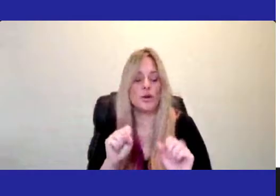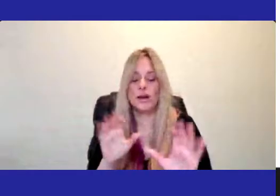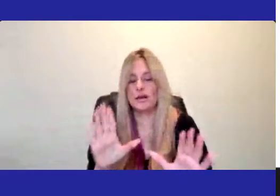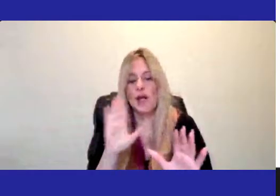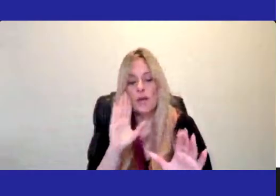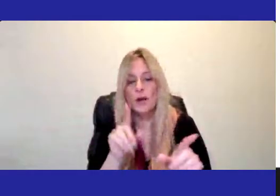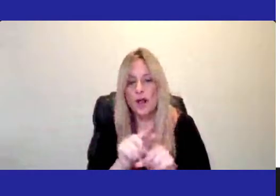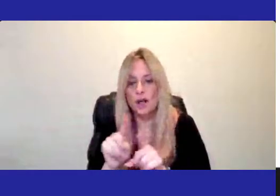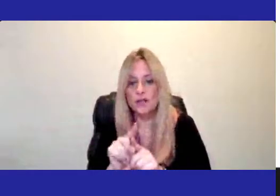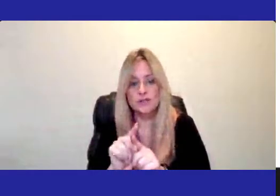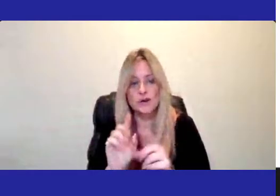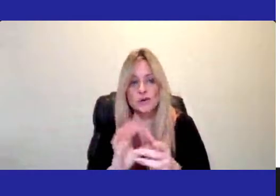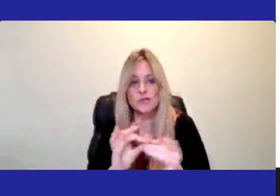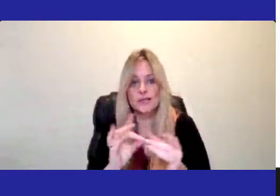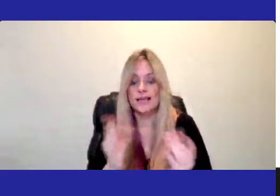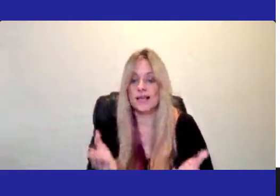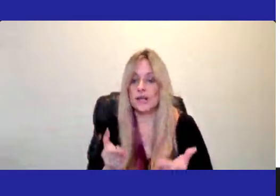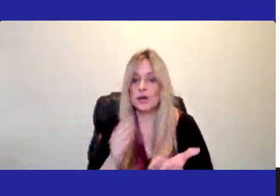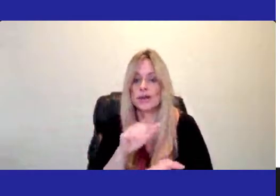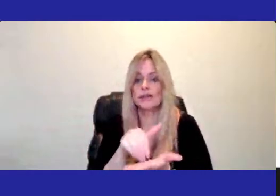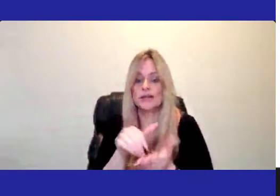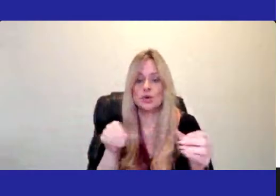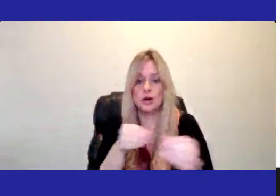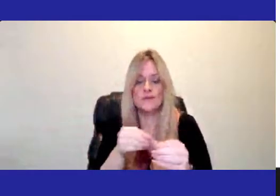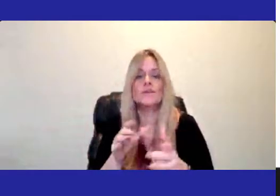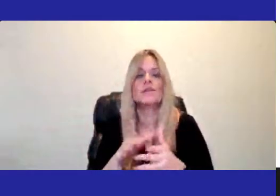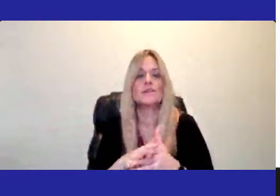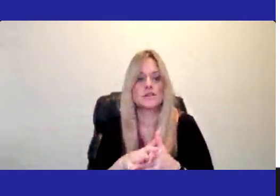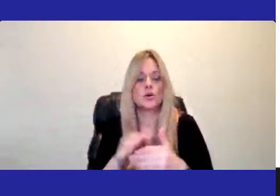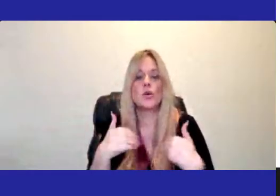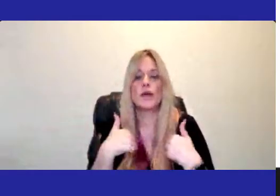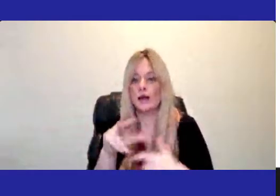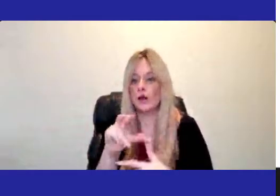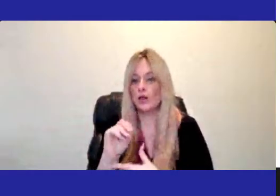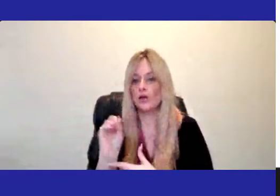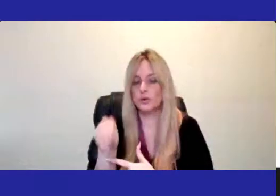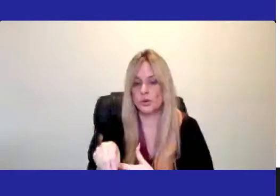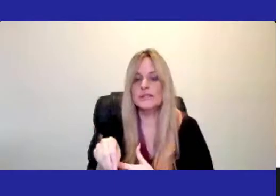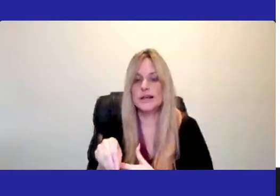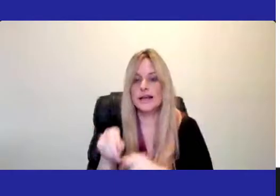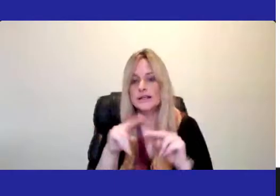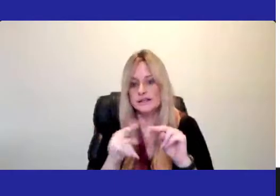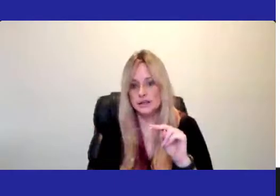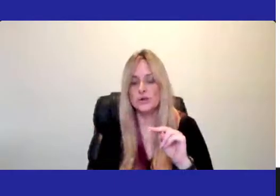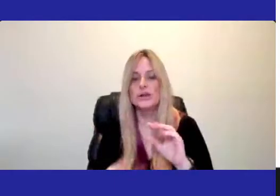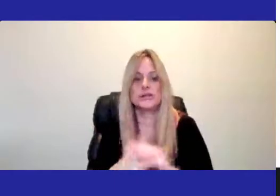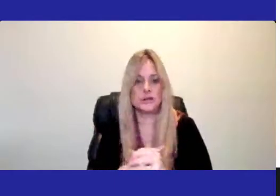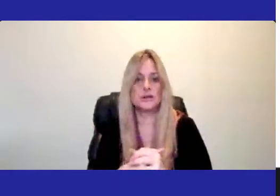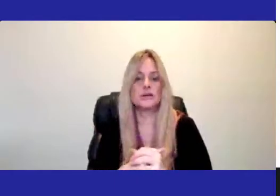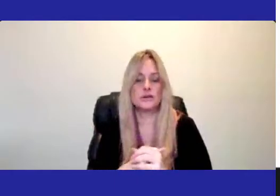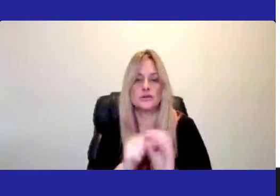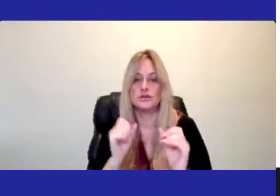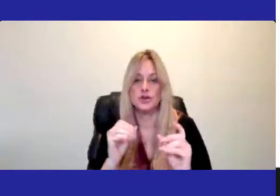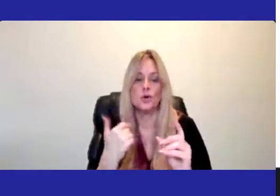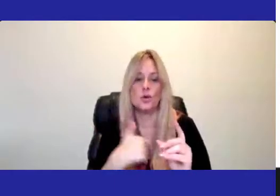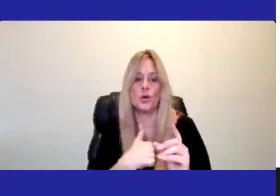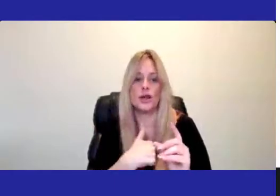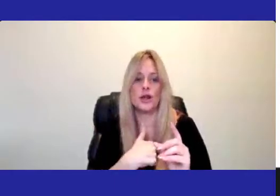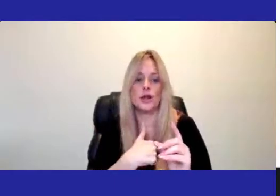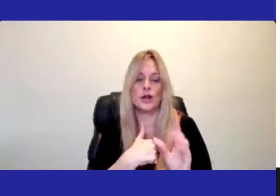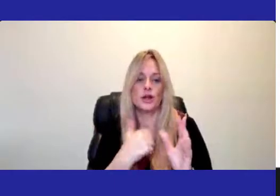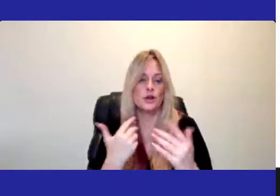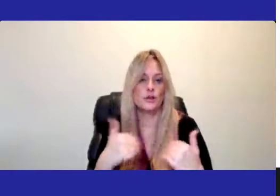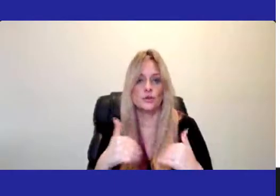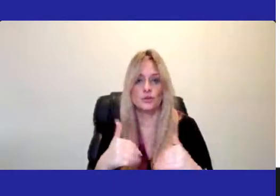also just say that here at central office we had a 30% decrease. So that was we were the vanguard, and we're